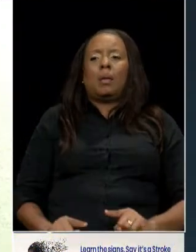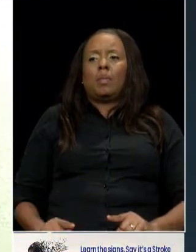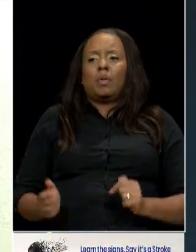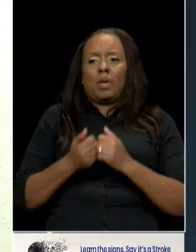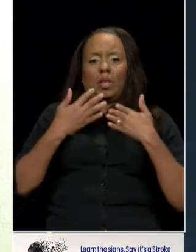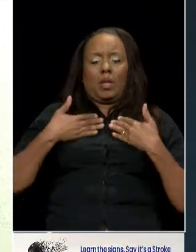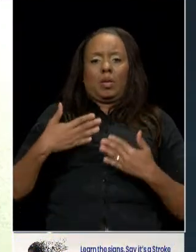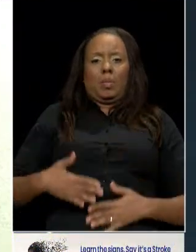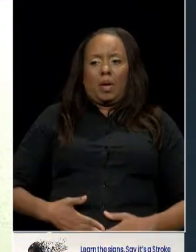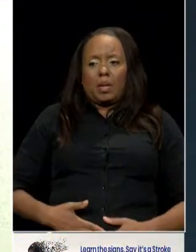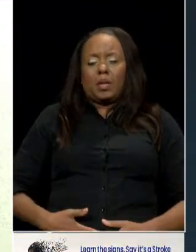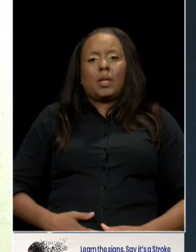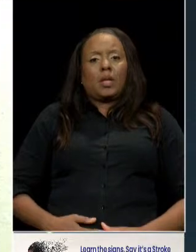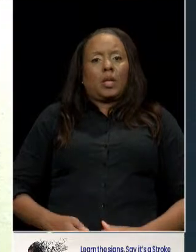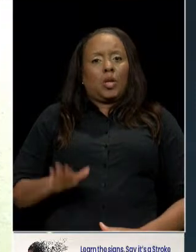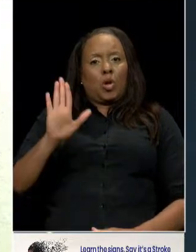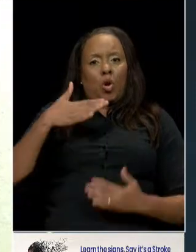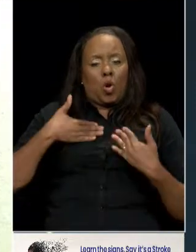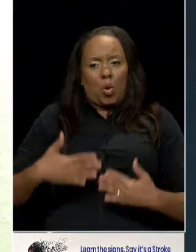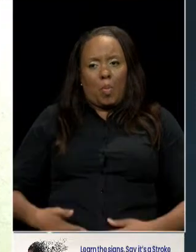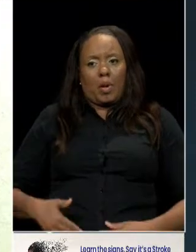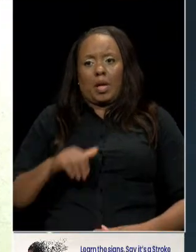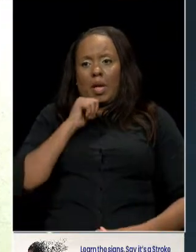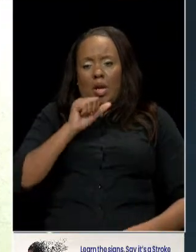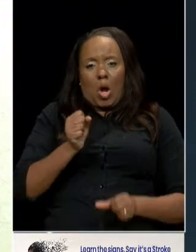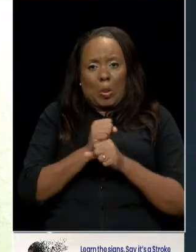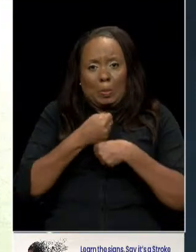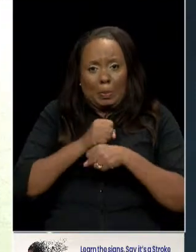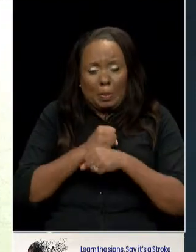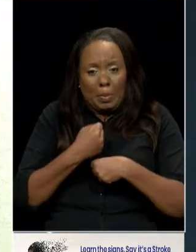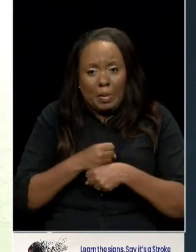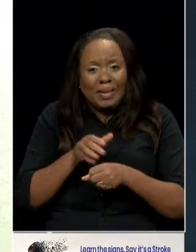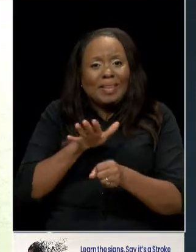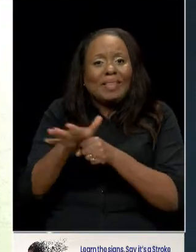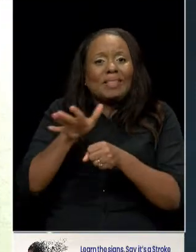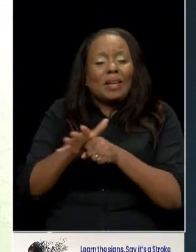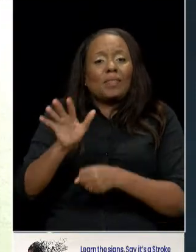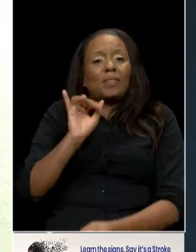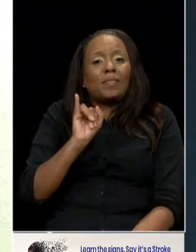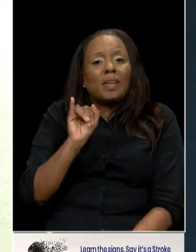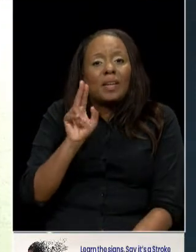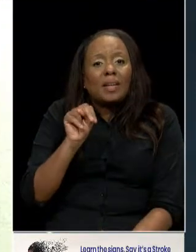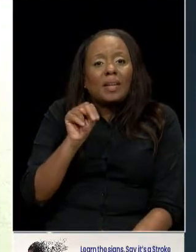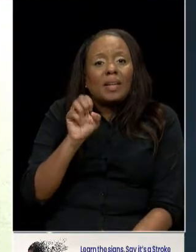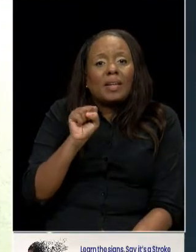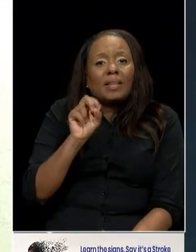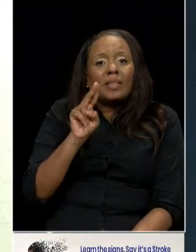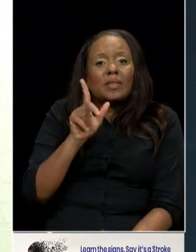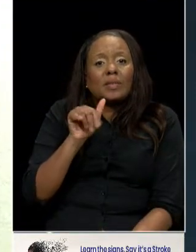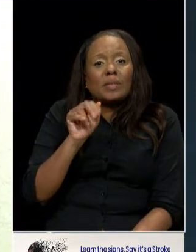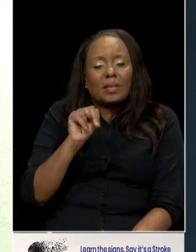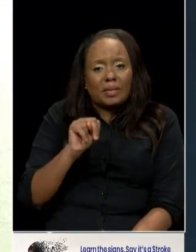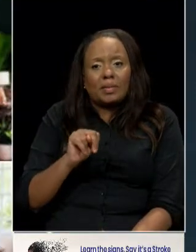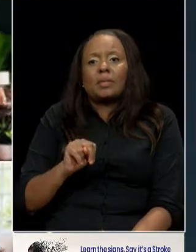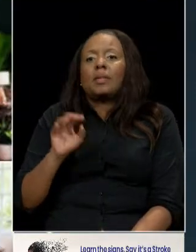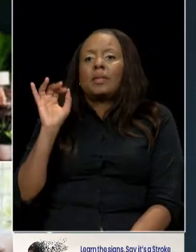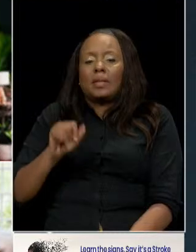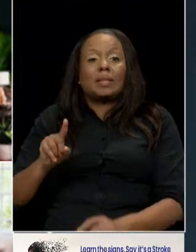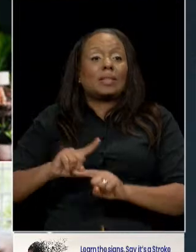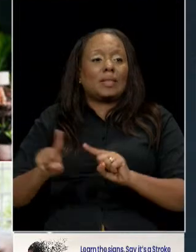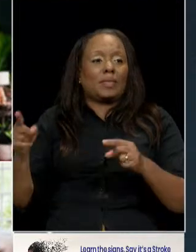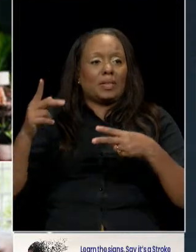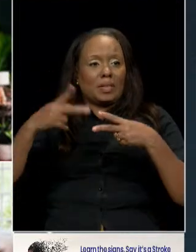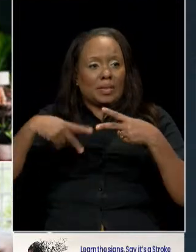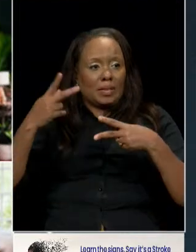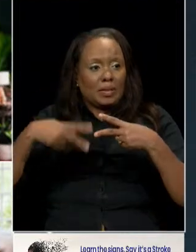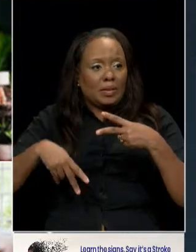not produce enough insulin to control your blood sugar. And that's the fundamental difference between the two. Because Sandra,